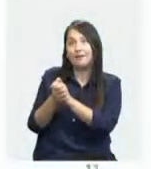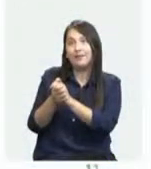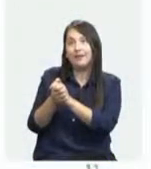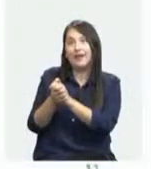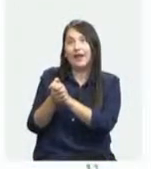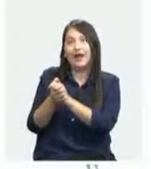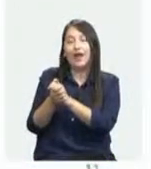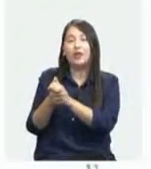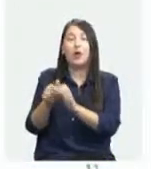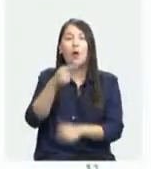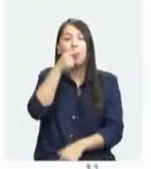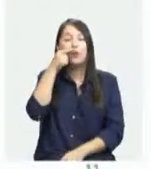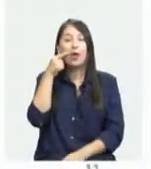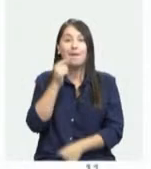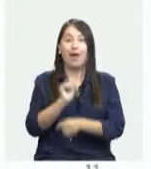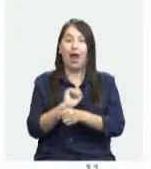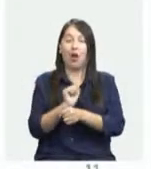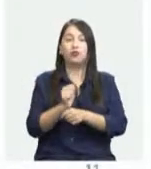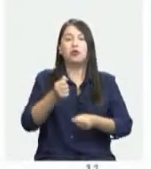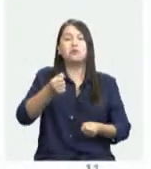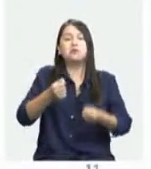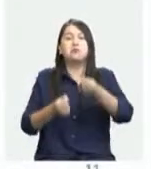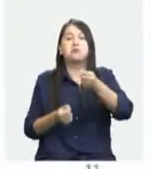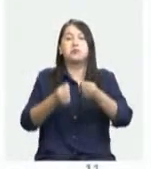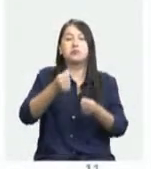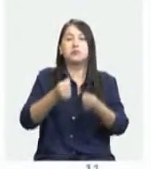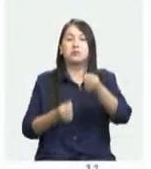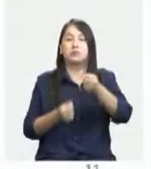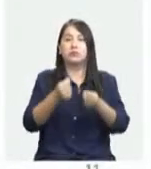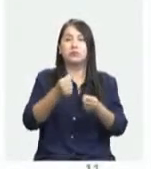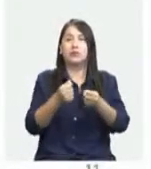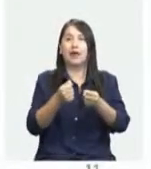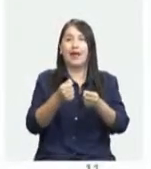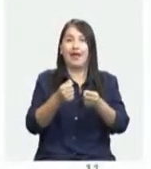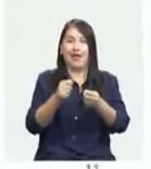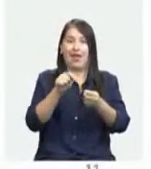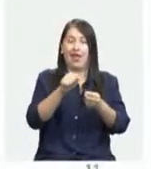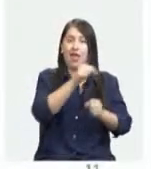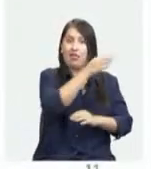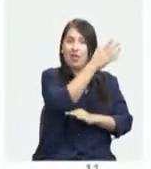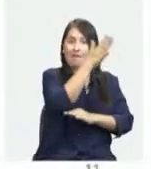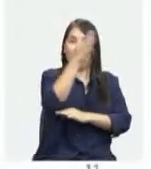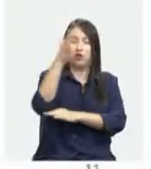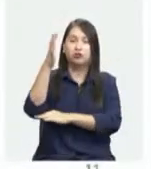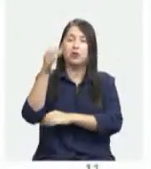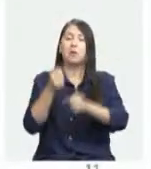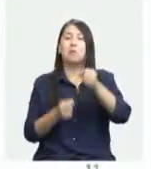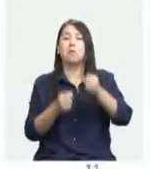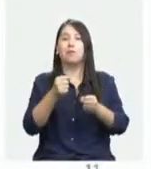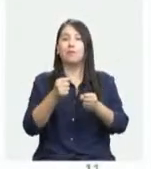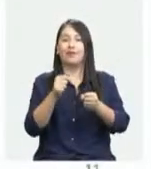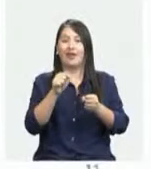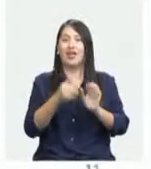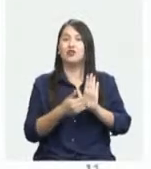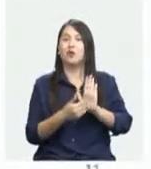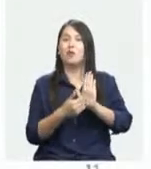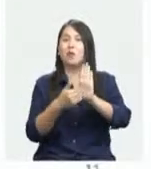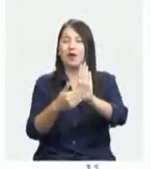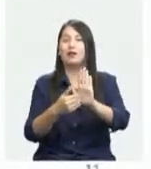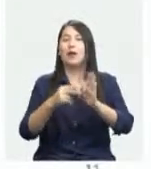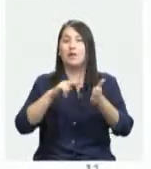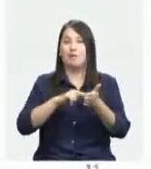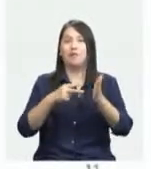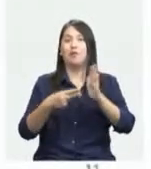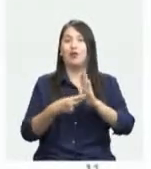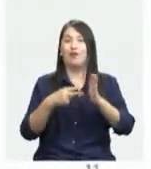sense, iconic for this distributional problem that we have confronting the world as we think about the